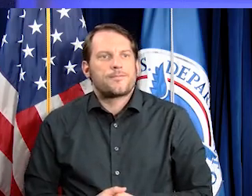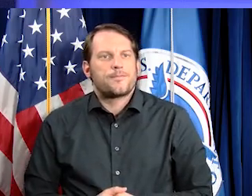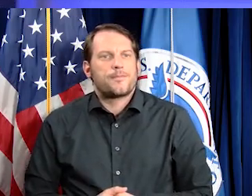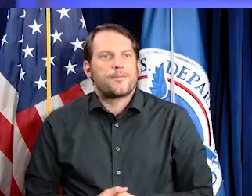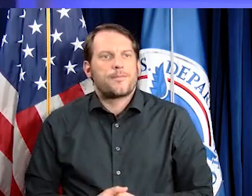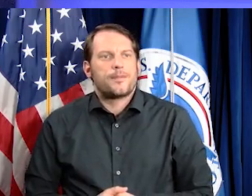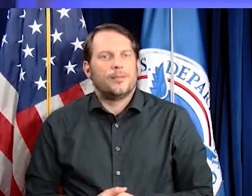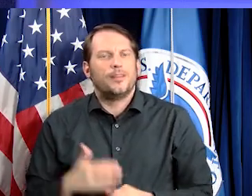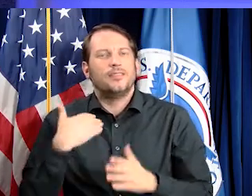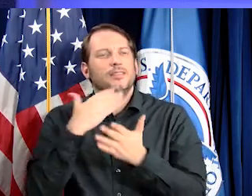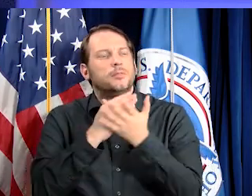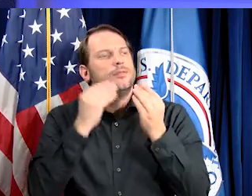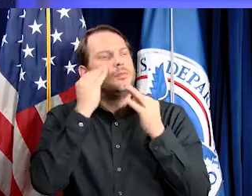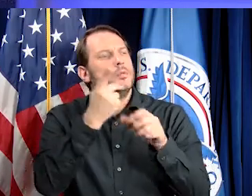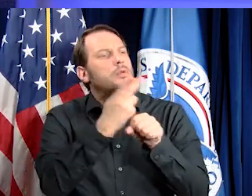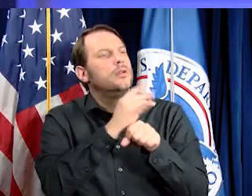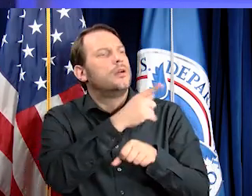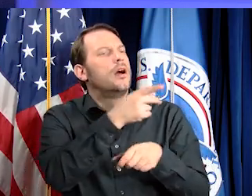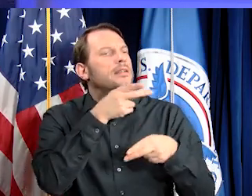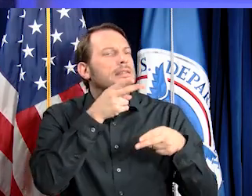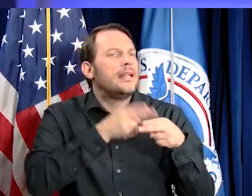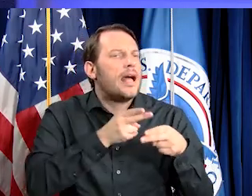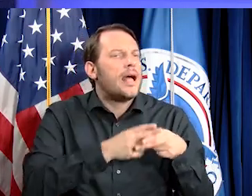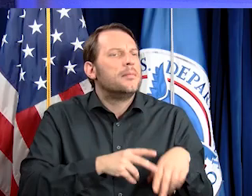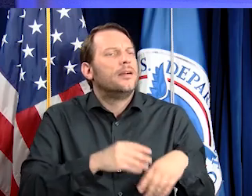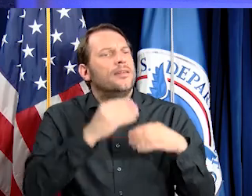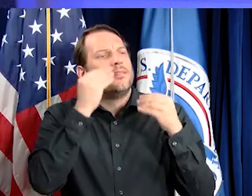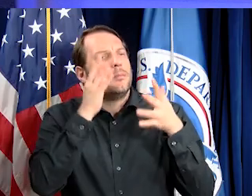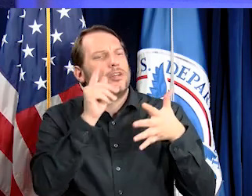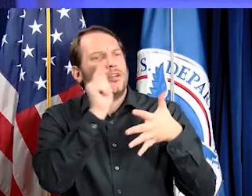and location, when a lot of that's already public.